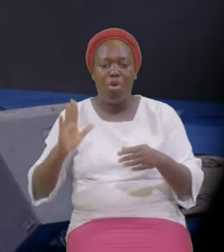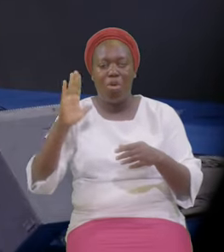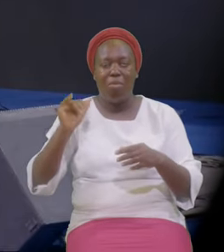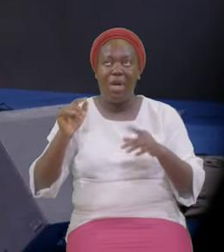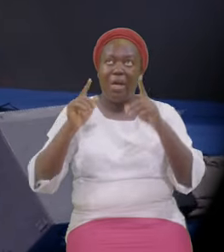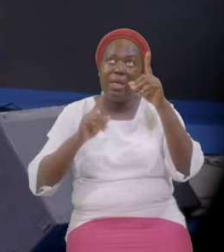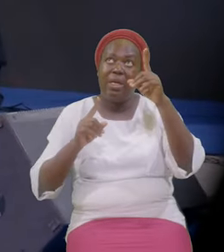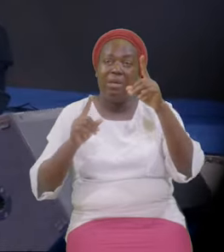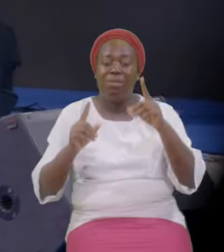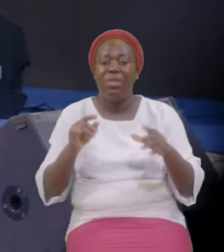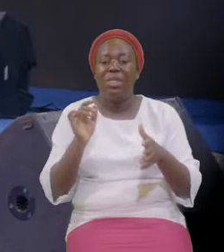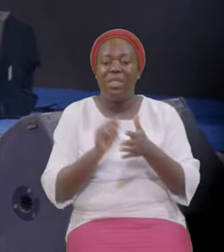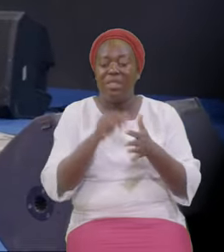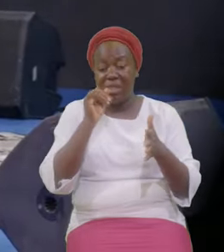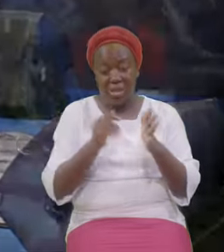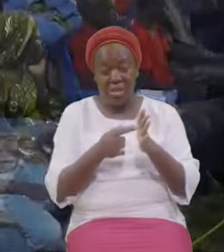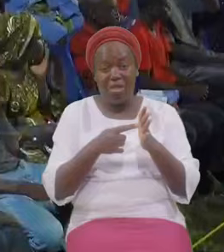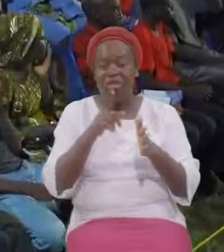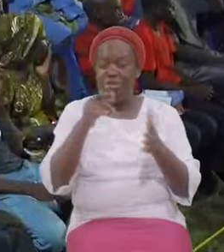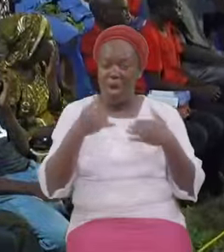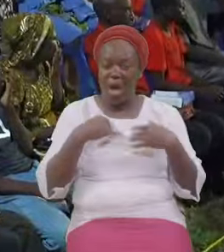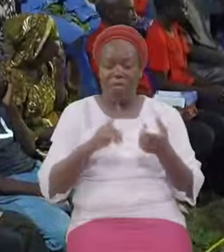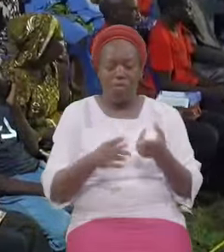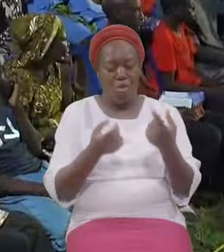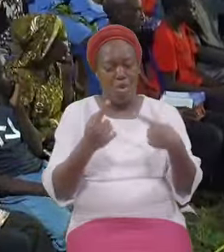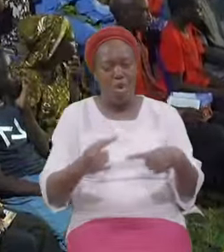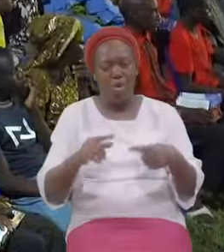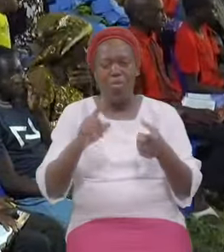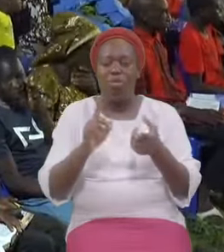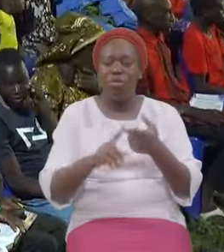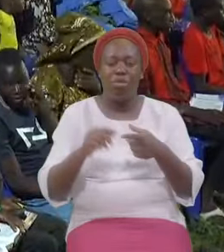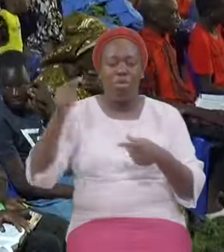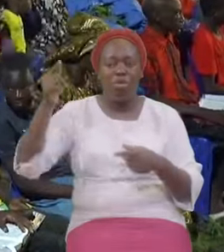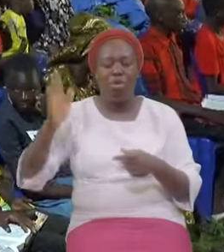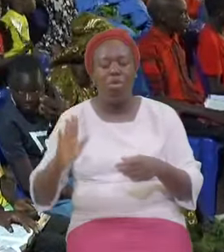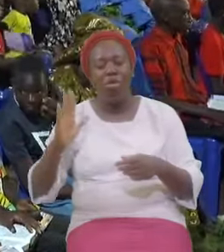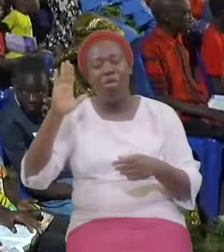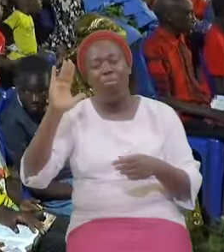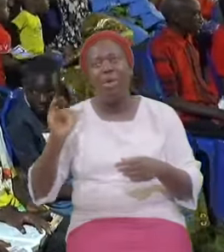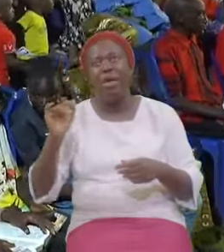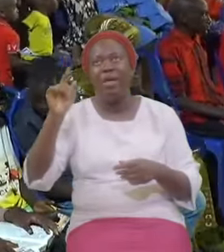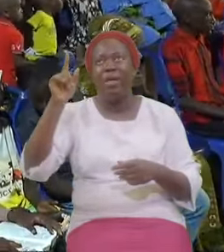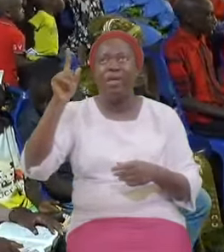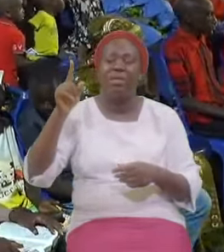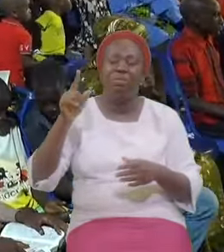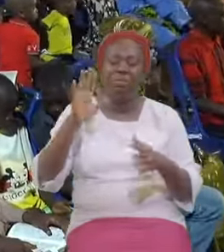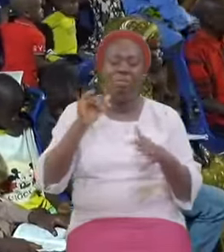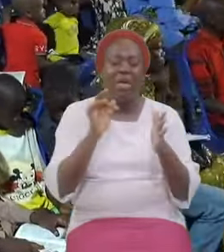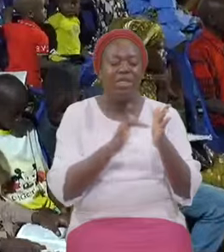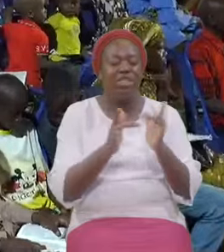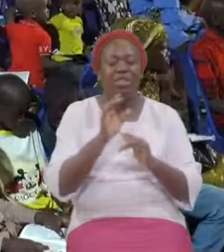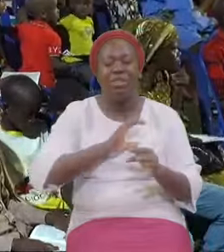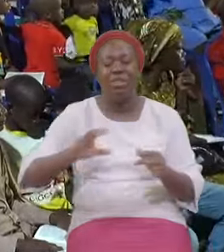You have to come to God by him, by Jesus Christ. That's